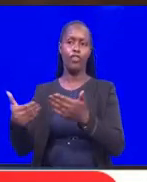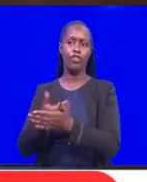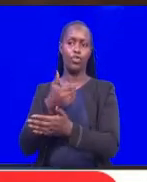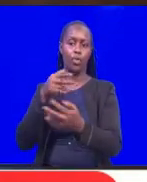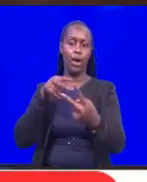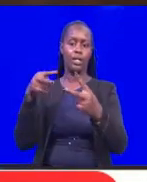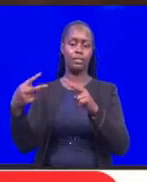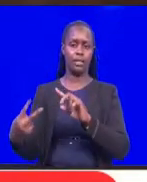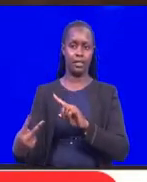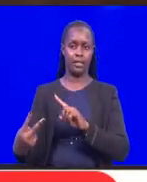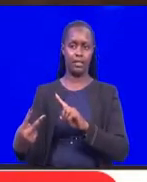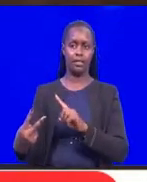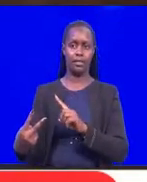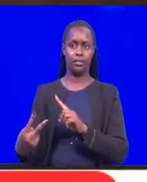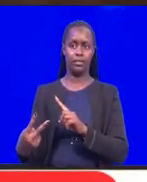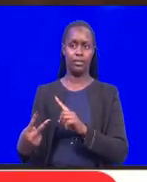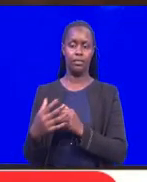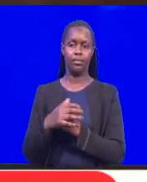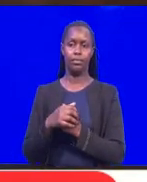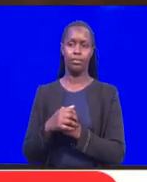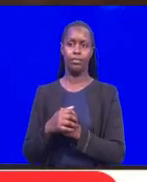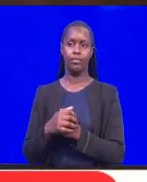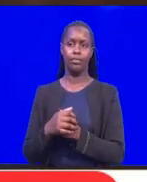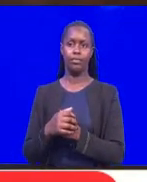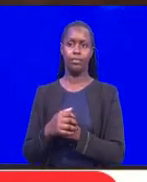the growth will be in the future.